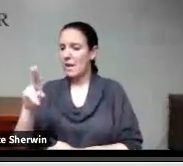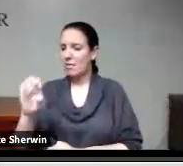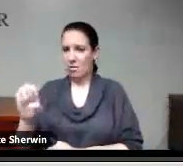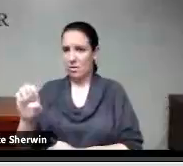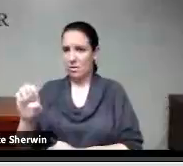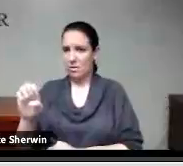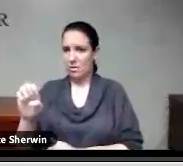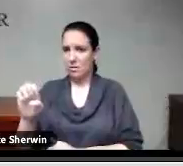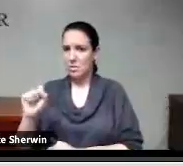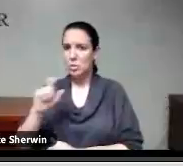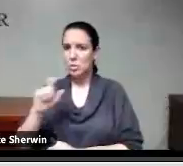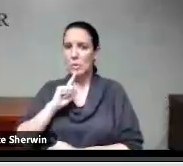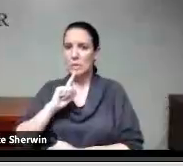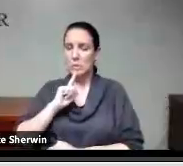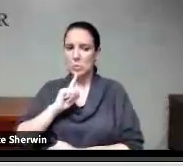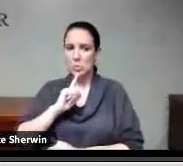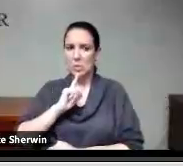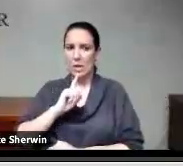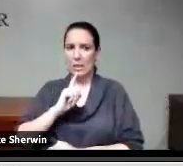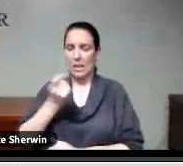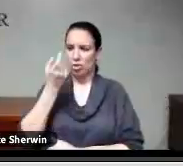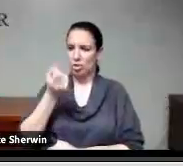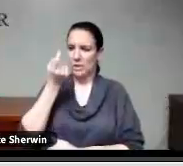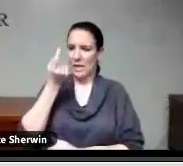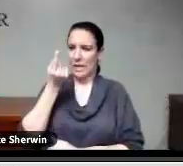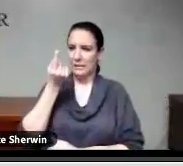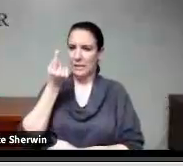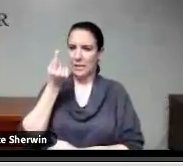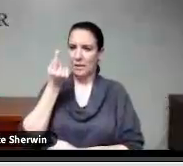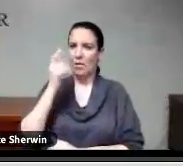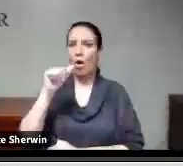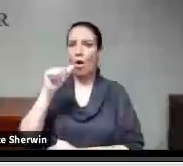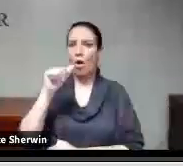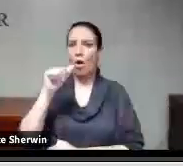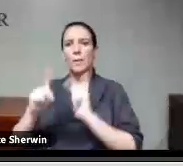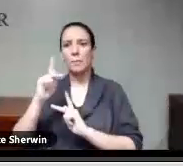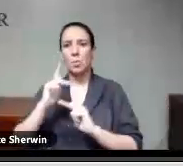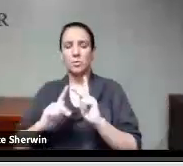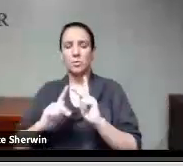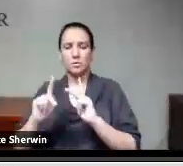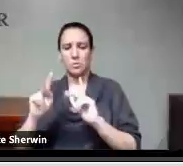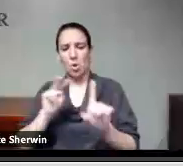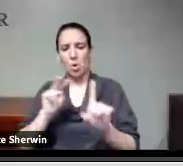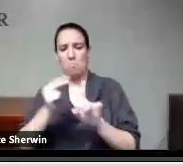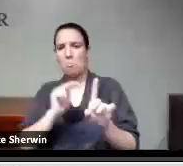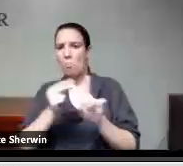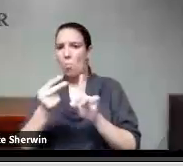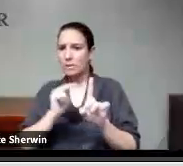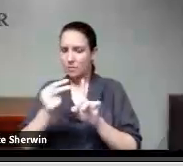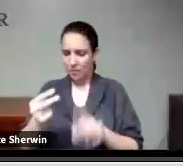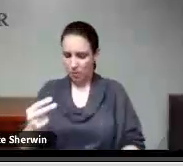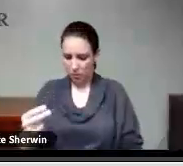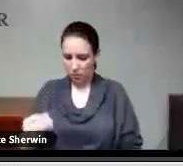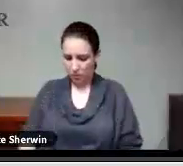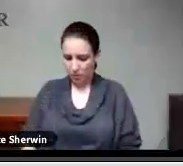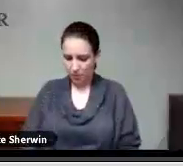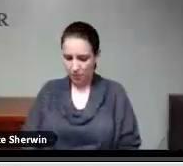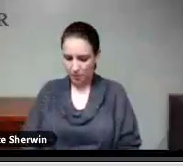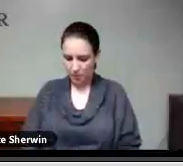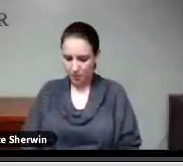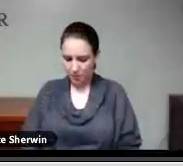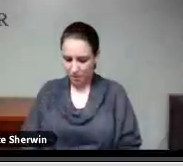coming to a place where we can really appreciate other people's point of view in a much more robust way and in a way that allows us to